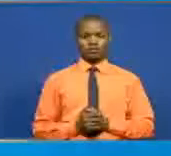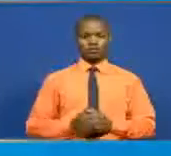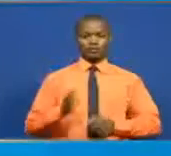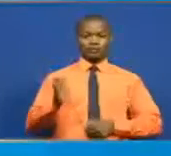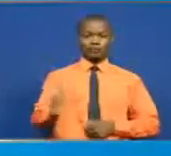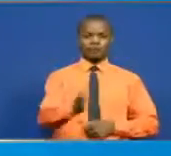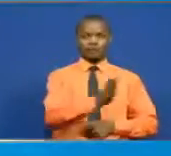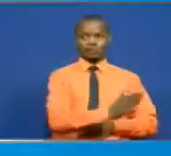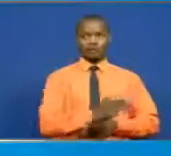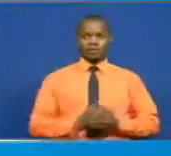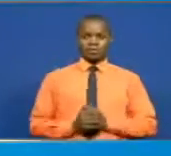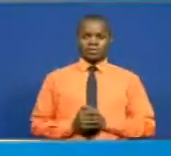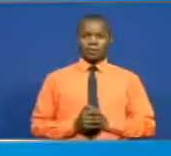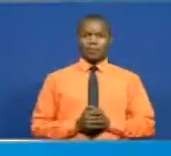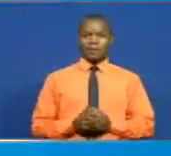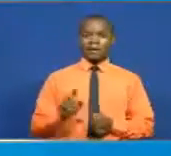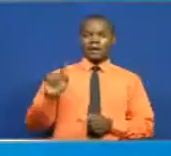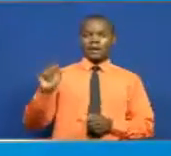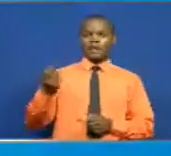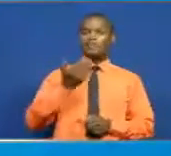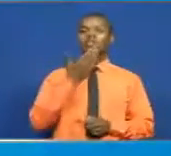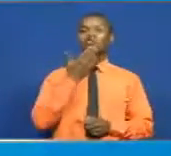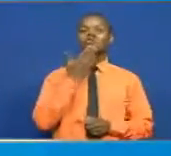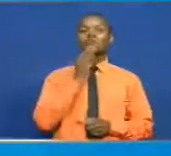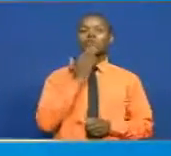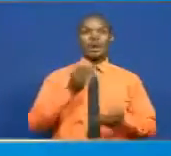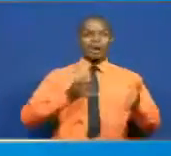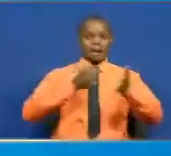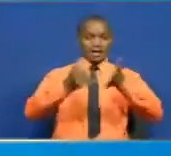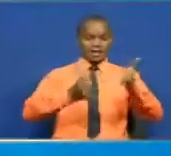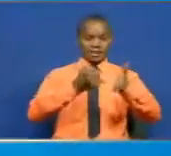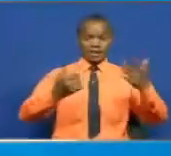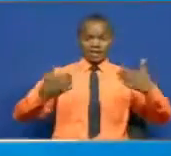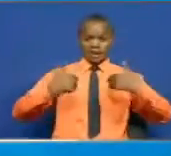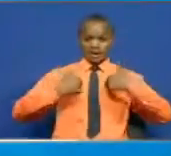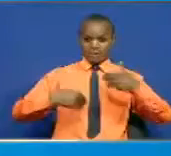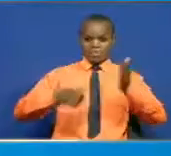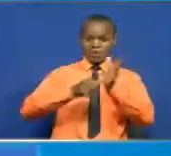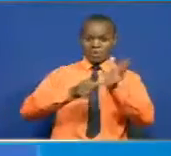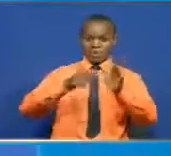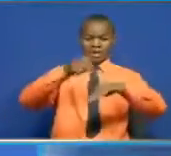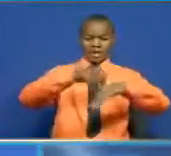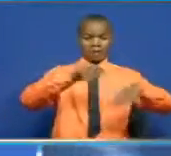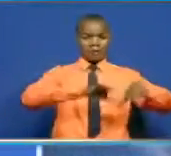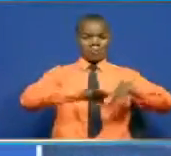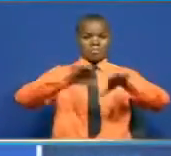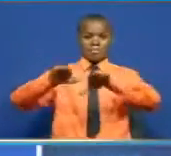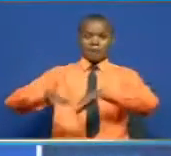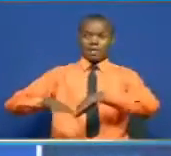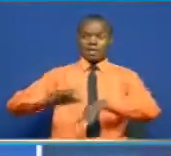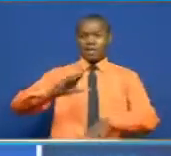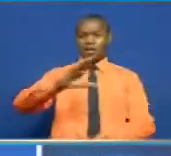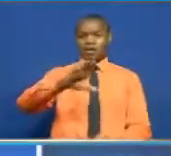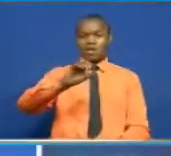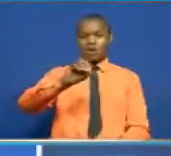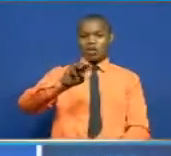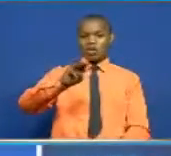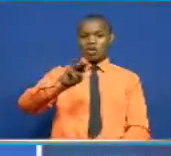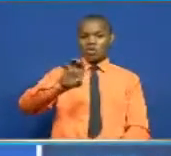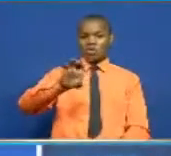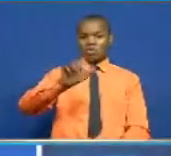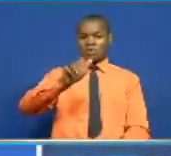Moving on, the Kenya sugar industry has received another lifeline after the common market for Eastern and Southern